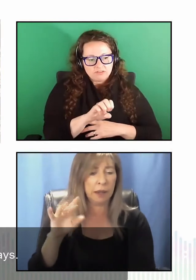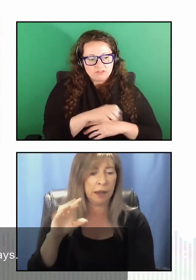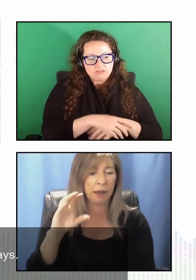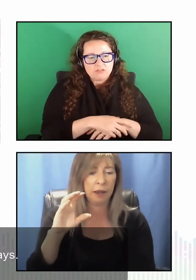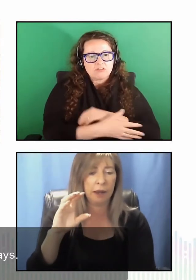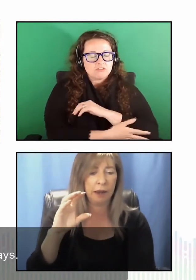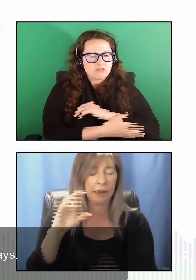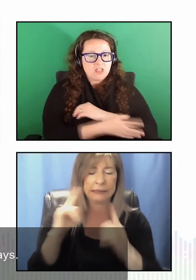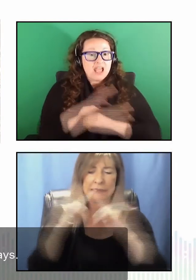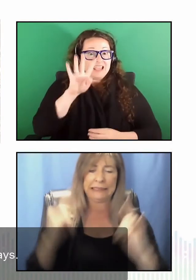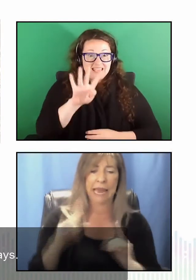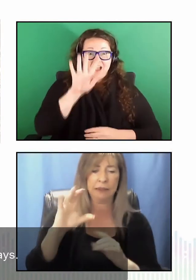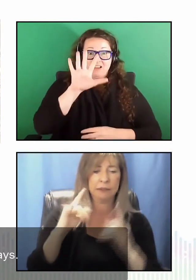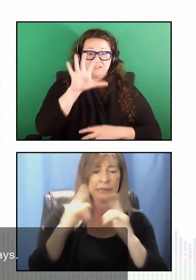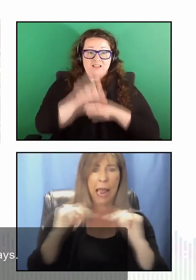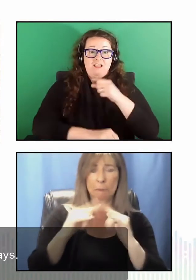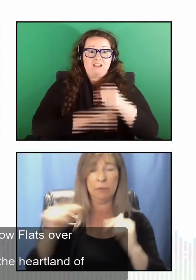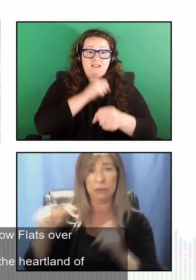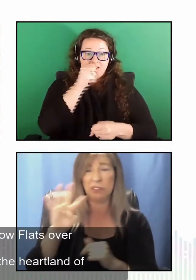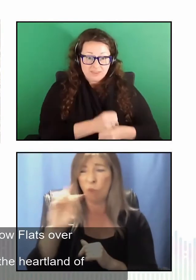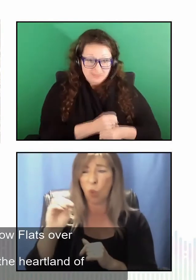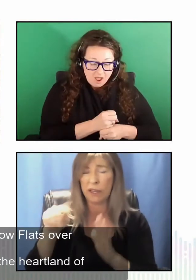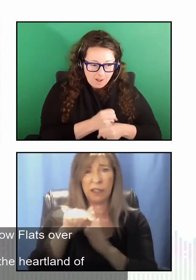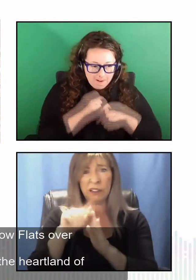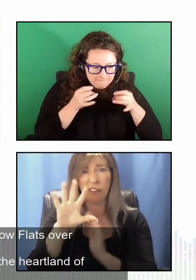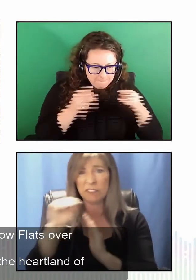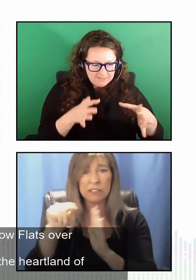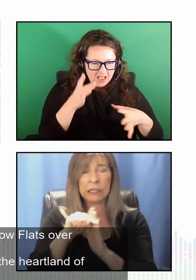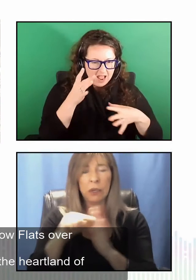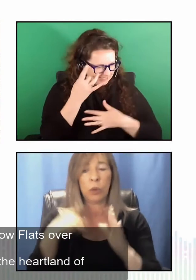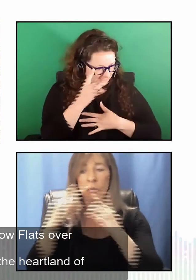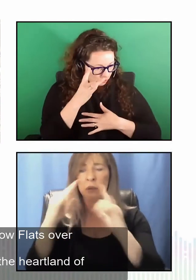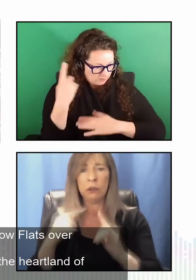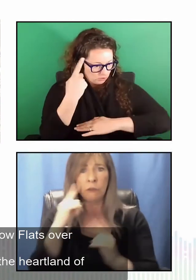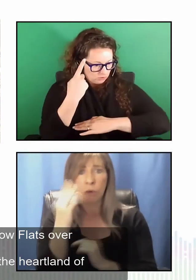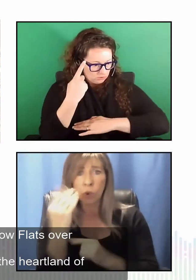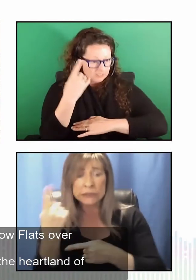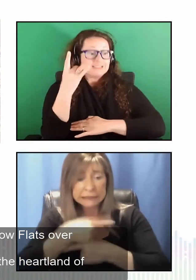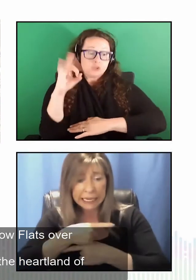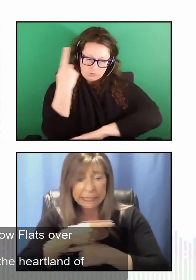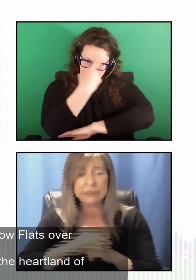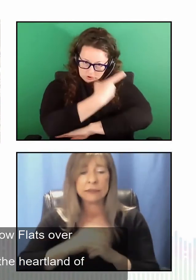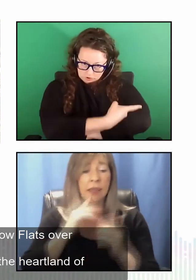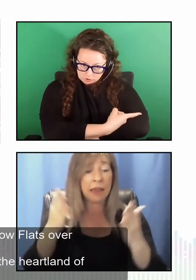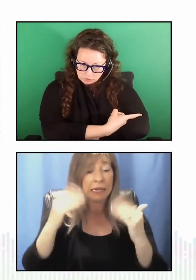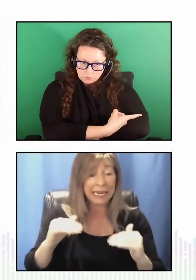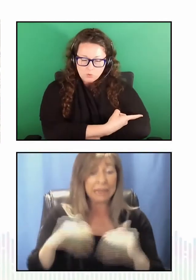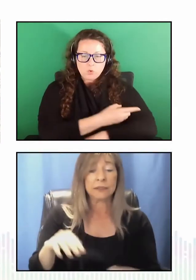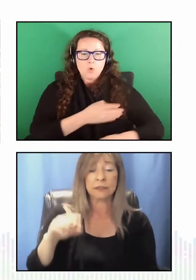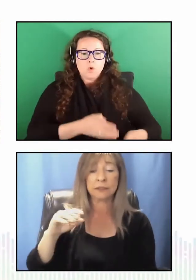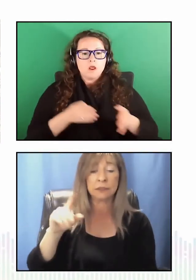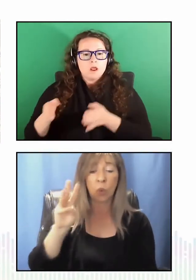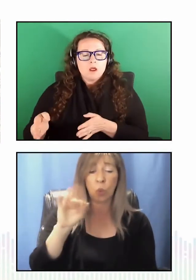a tent camp for 18 days. We were then in Kate, which is Willow Flats over in between the Yukon and